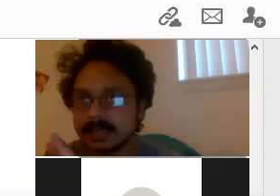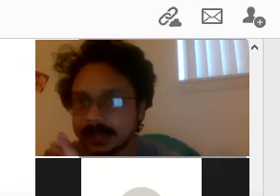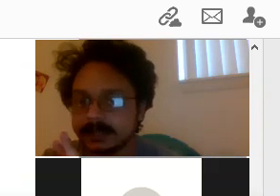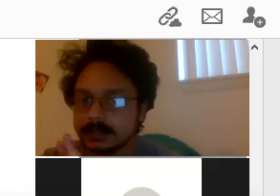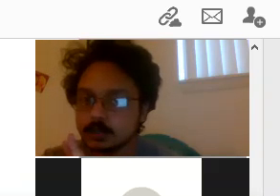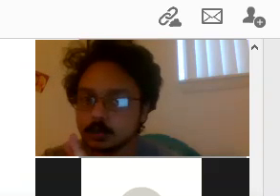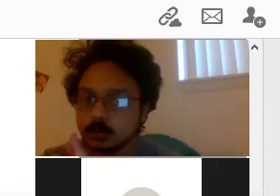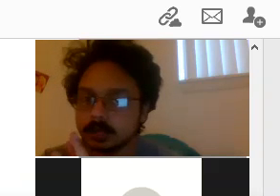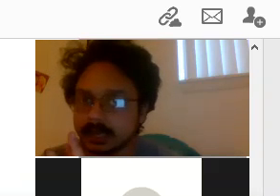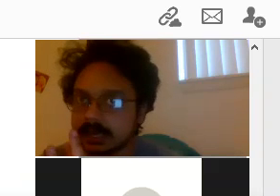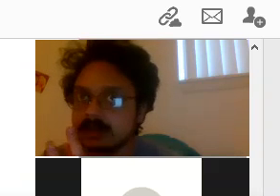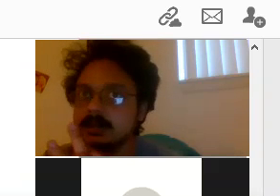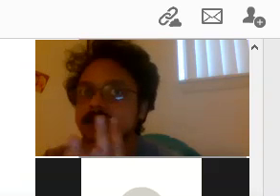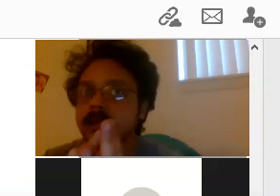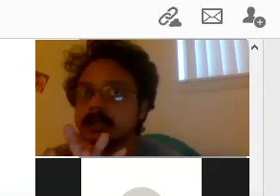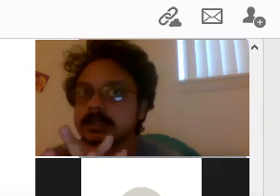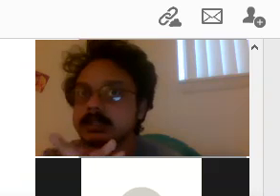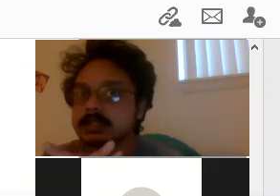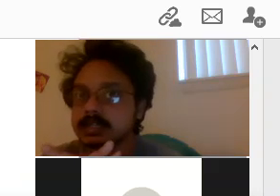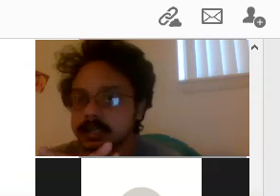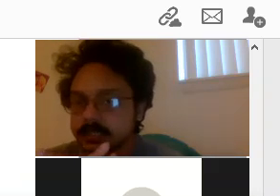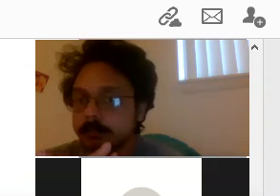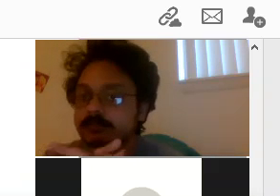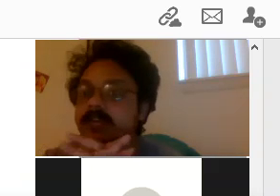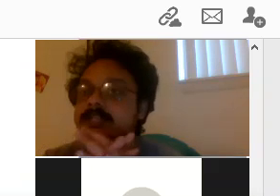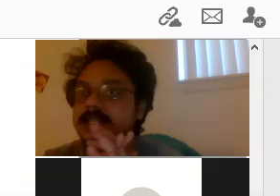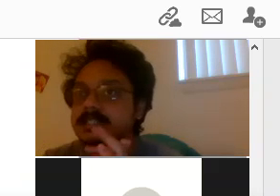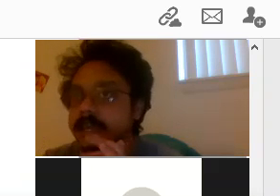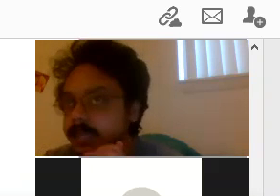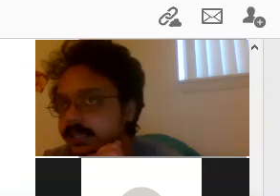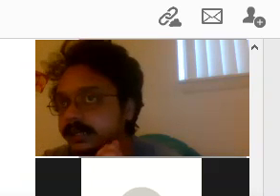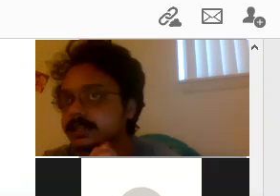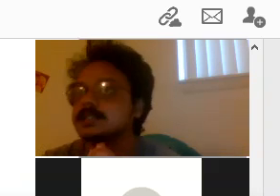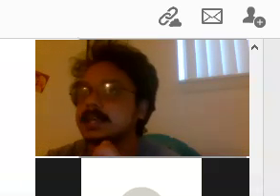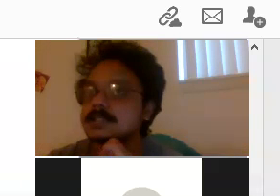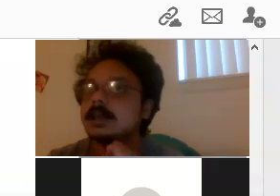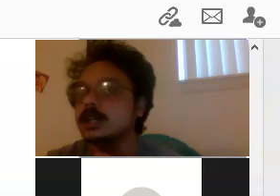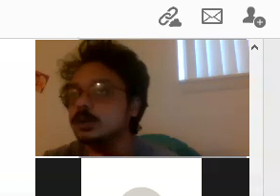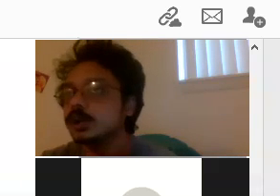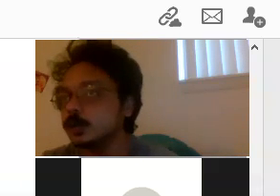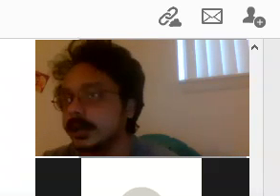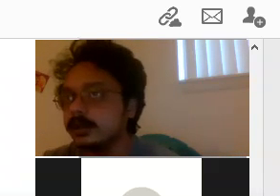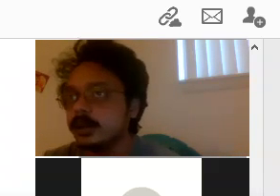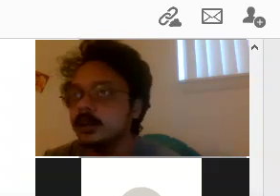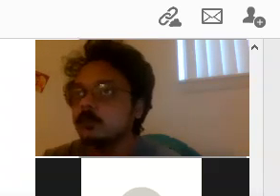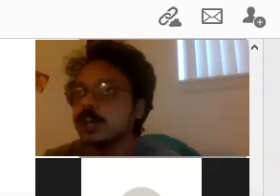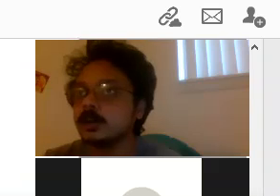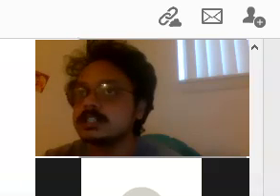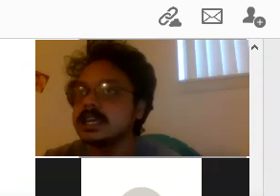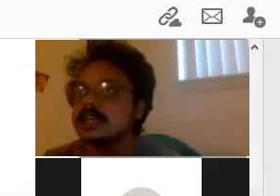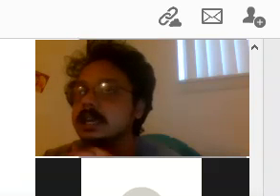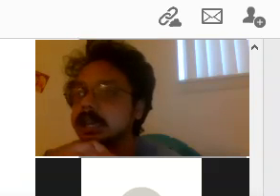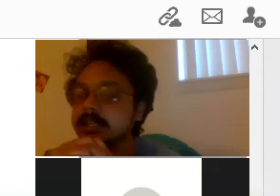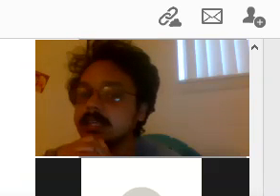N plus a tends to n. Yes, but we are just saying that it is less than or equal to n. We